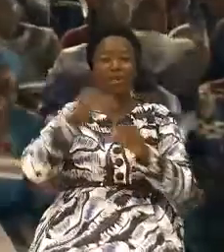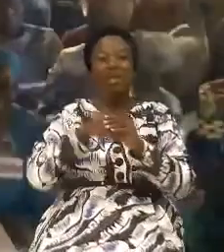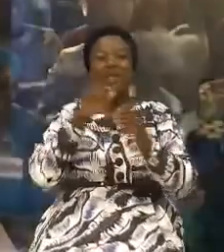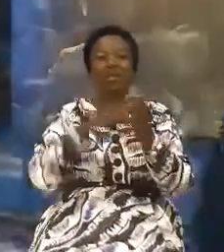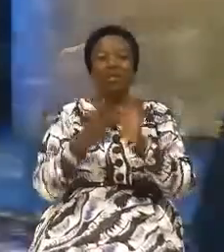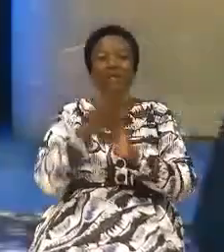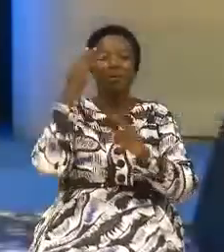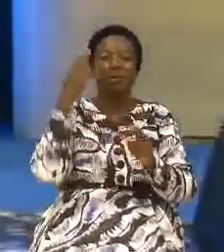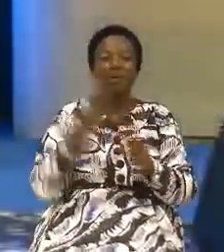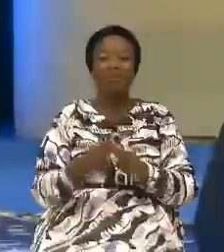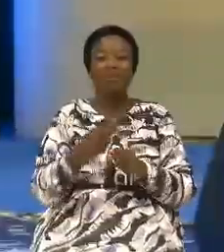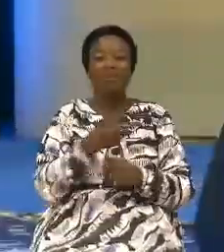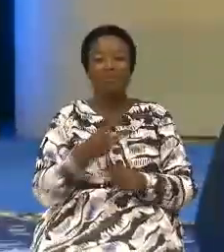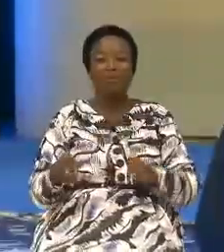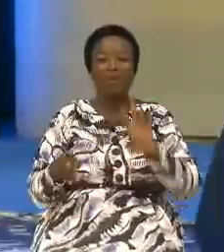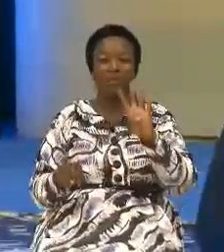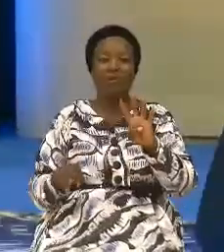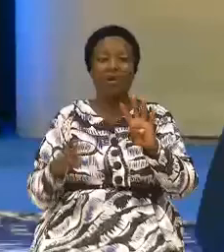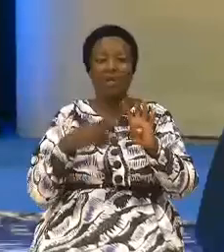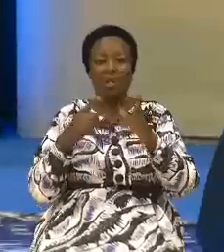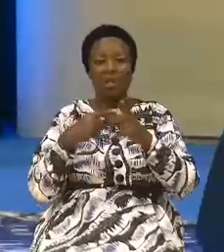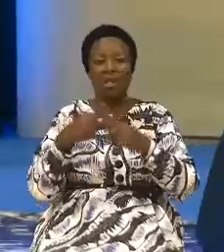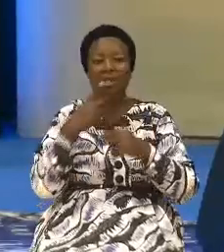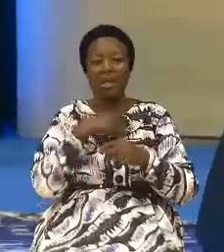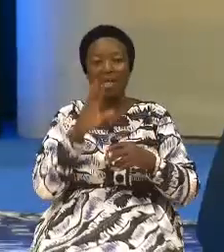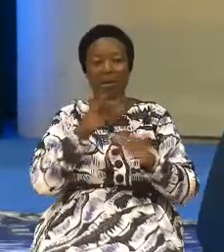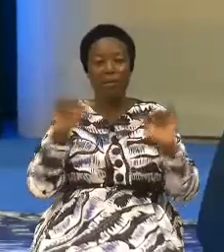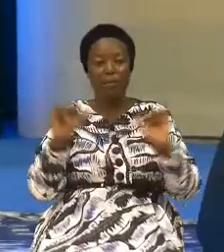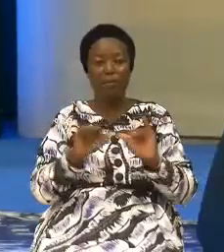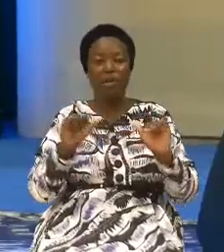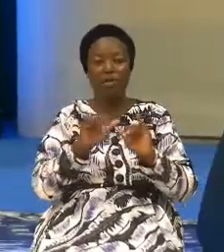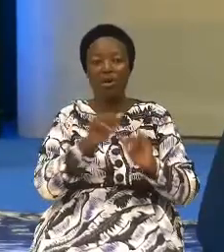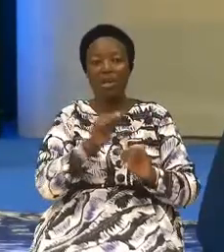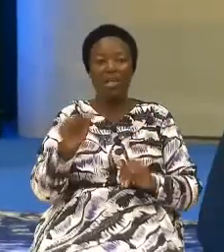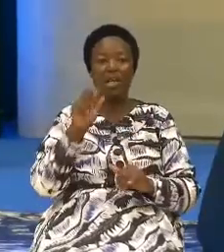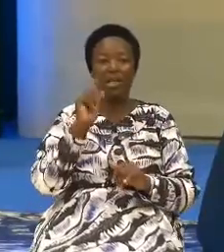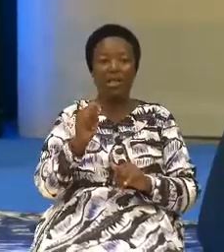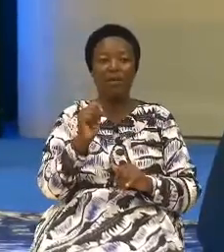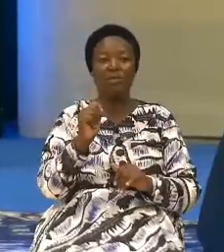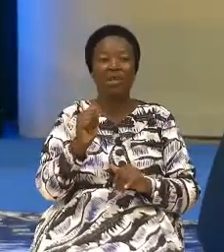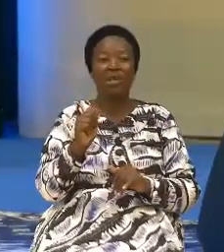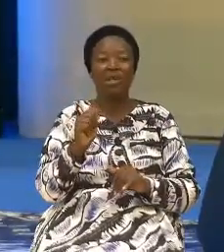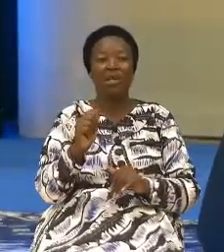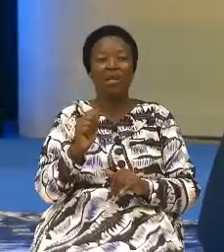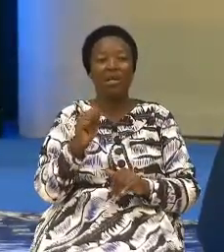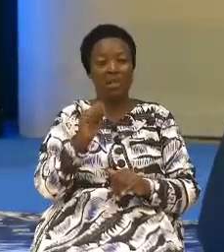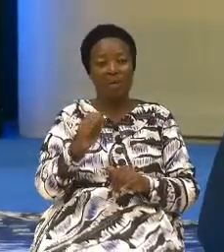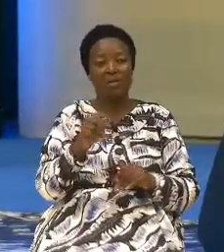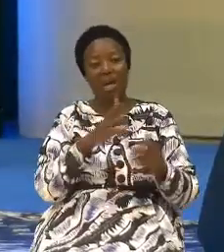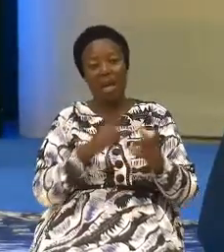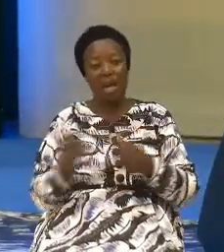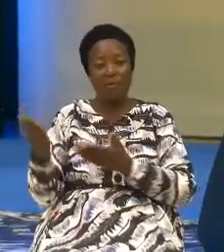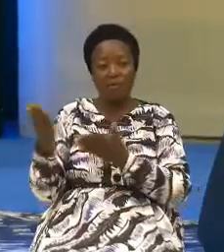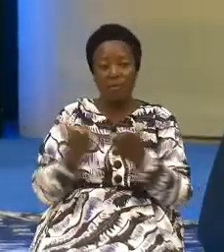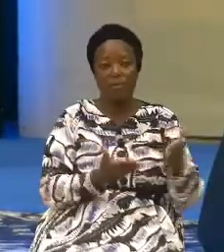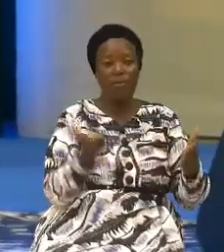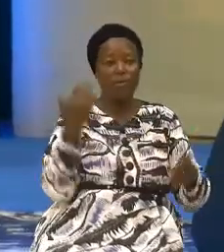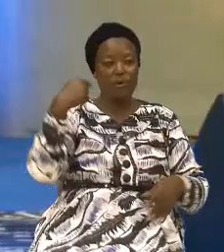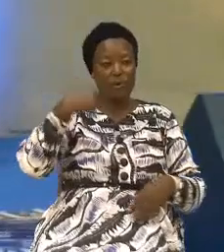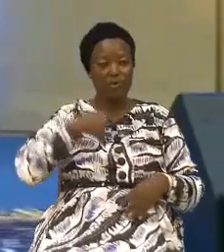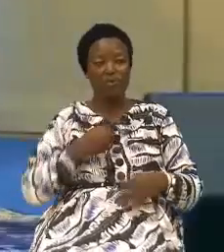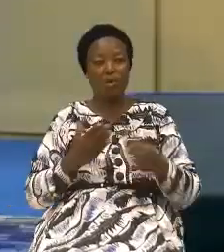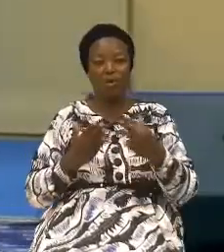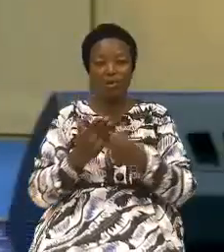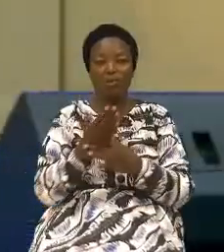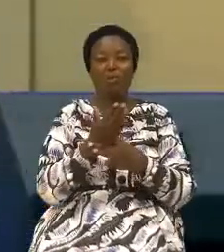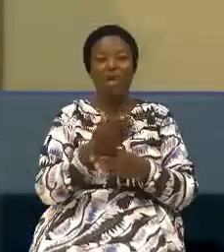4. And he measured 1,000 and brought me through. Every time he brought